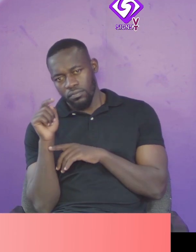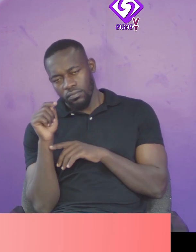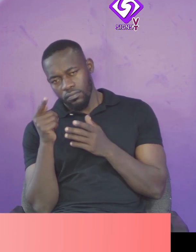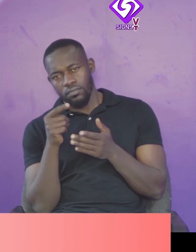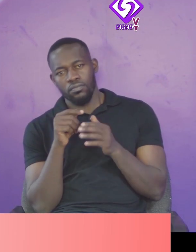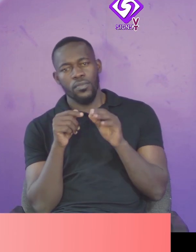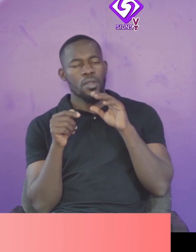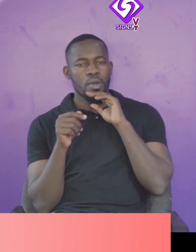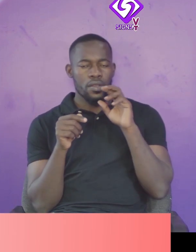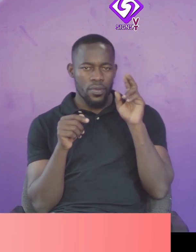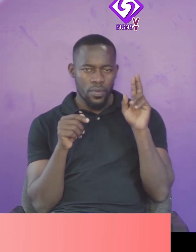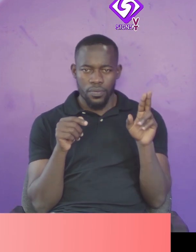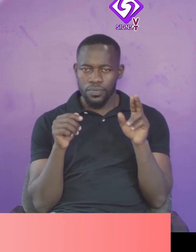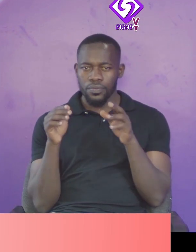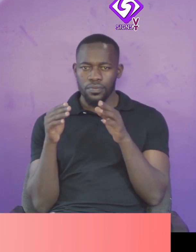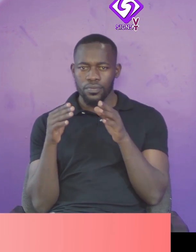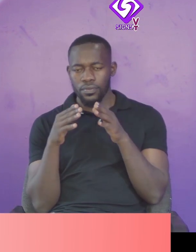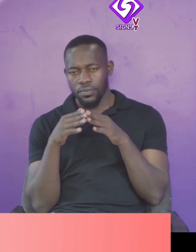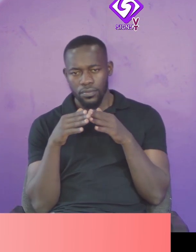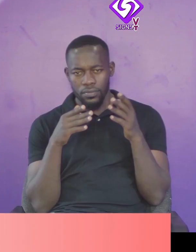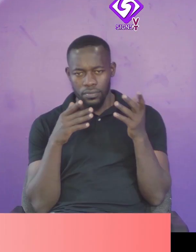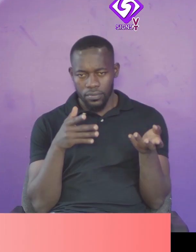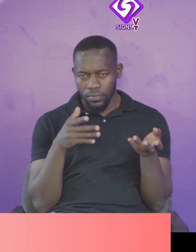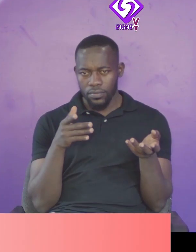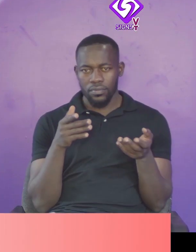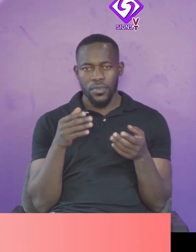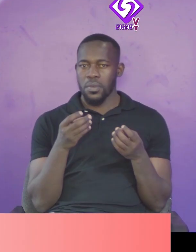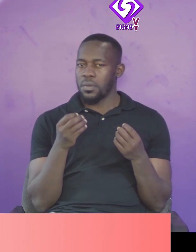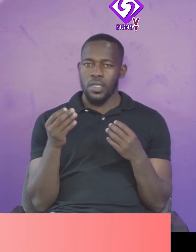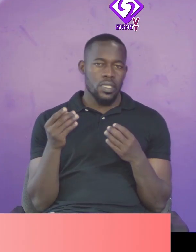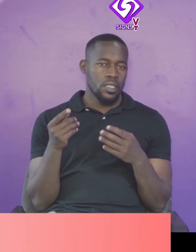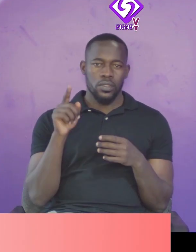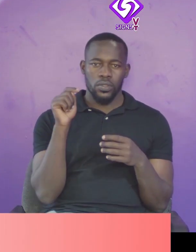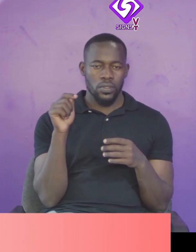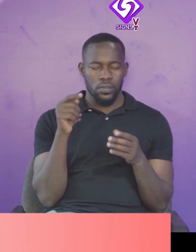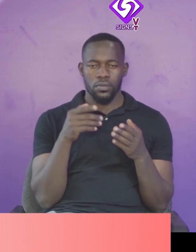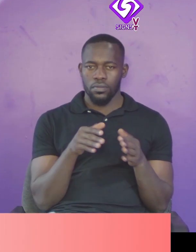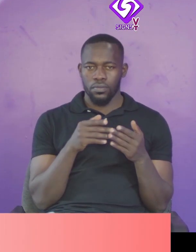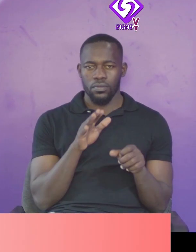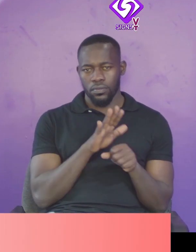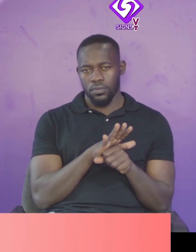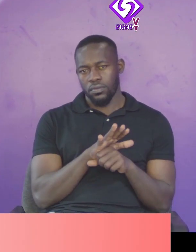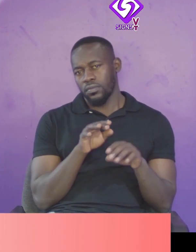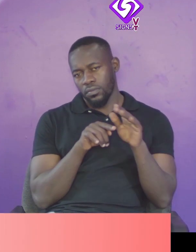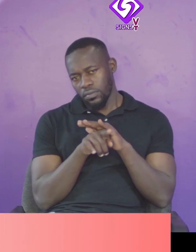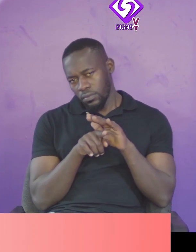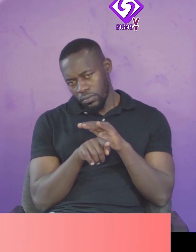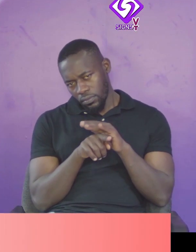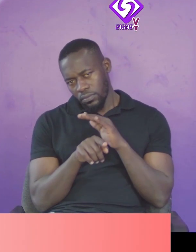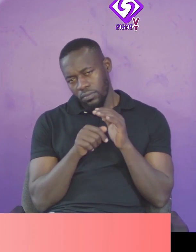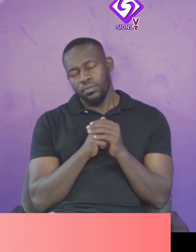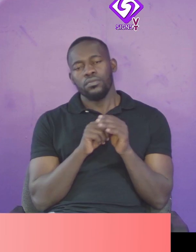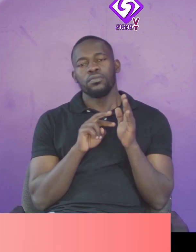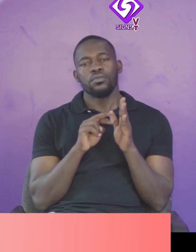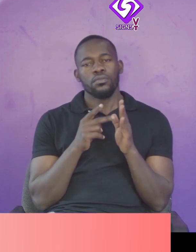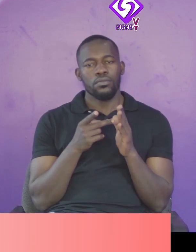they conceded also. Arsenal, they conceded. So that gives you something that when